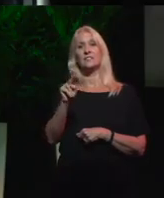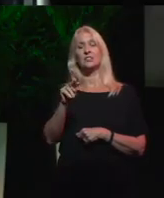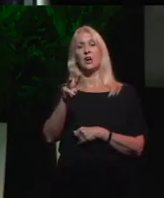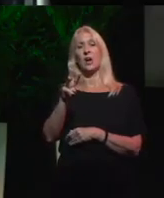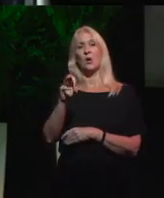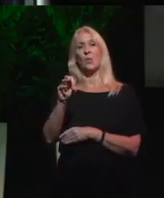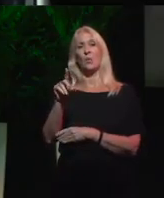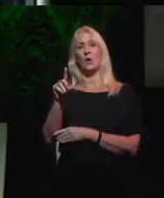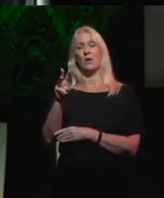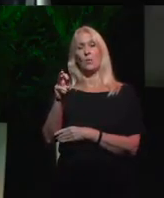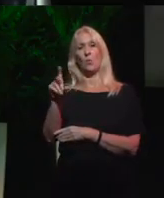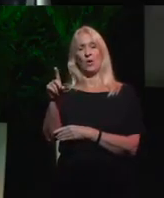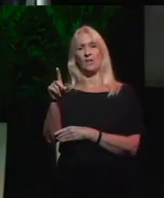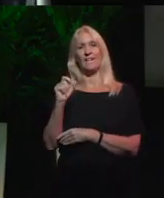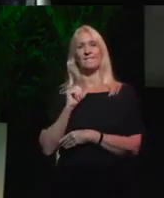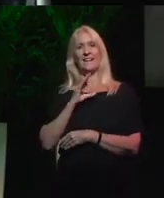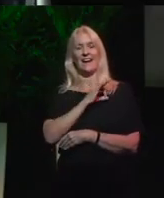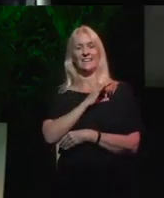President.